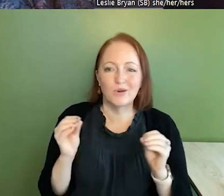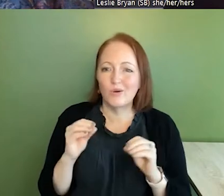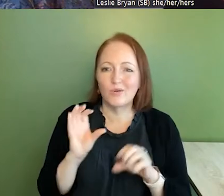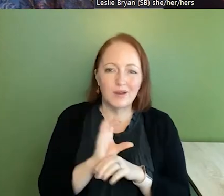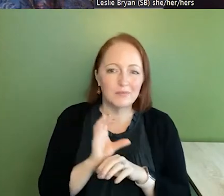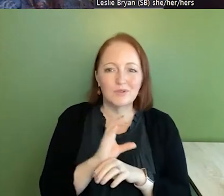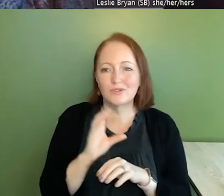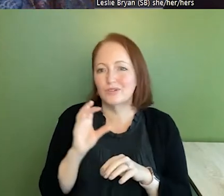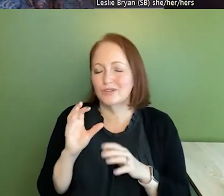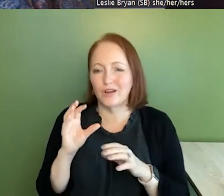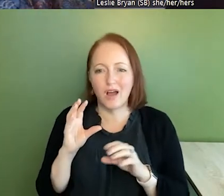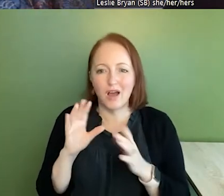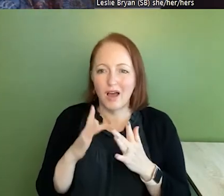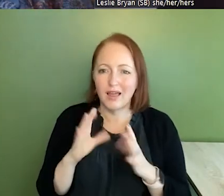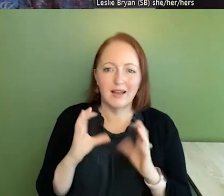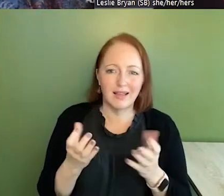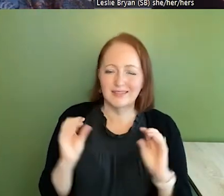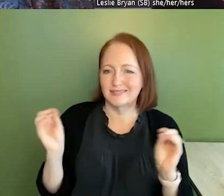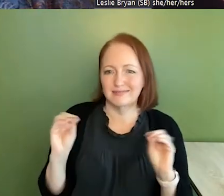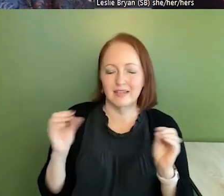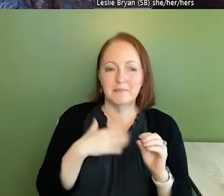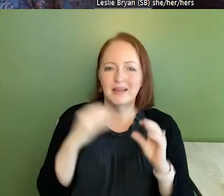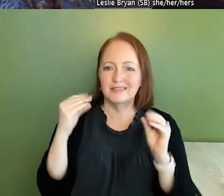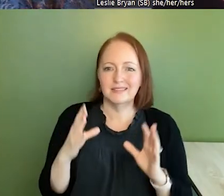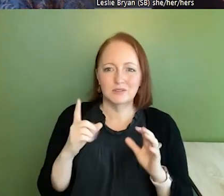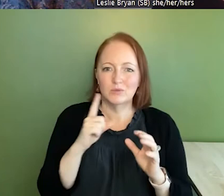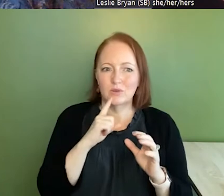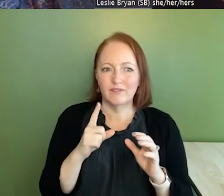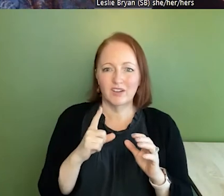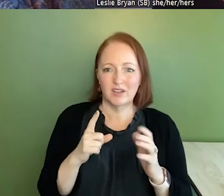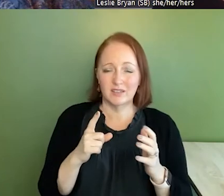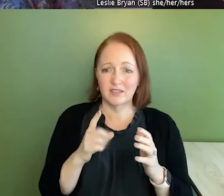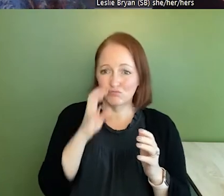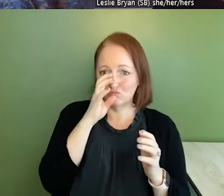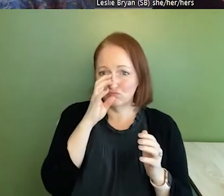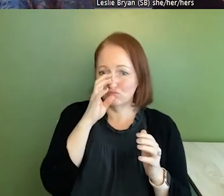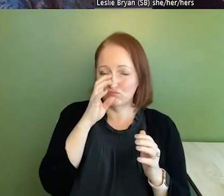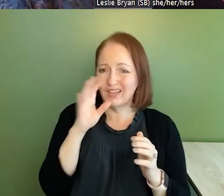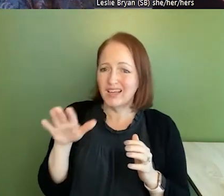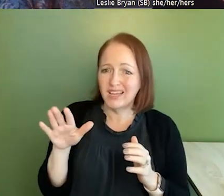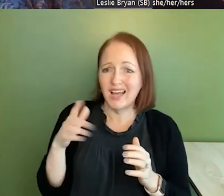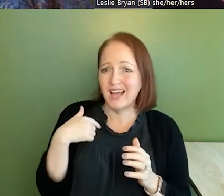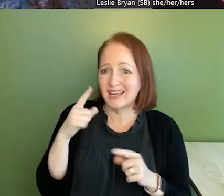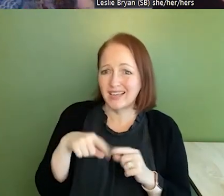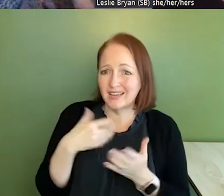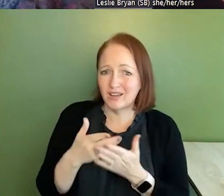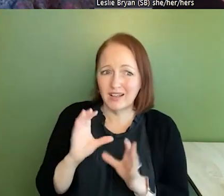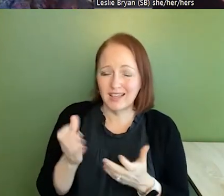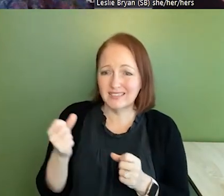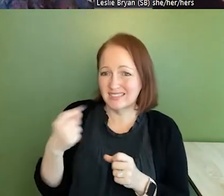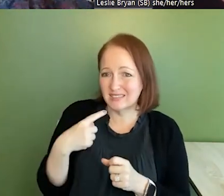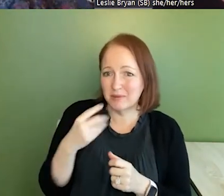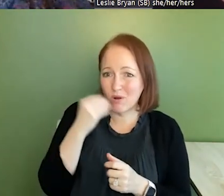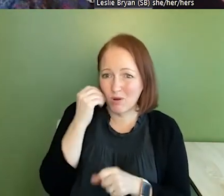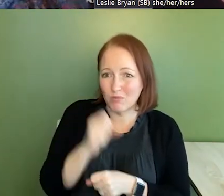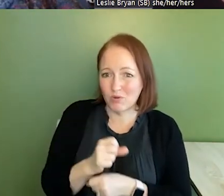tele-education and things like that. And also my teachers were like very unforgiving. I would be like, hey, I can't make it in class, can you just send me the